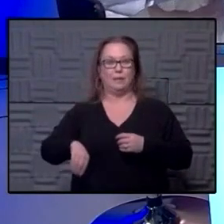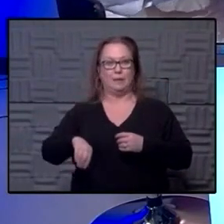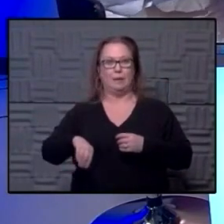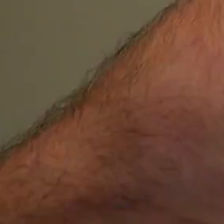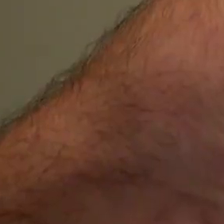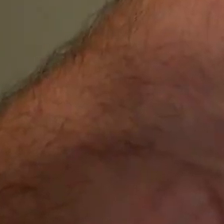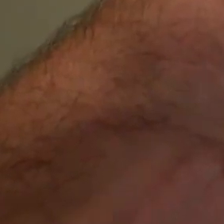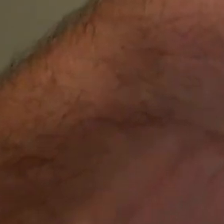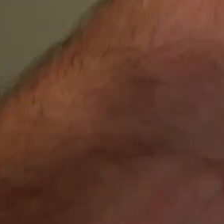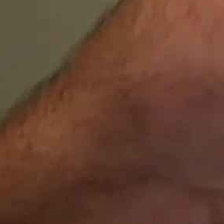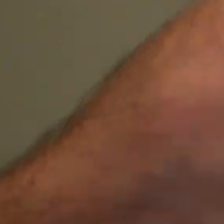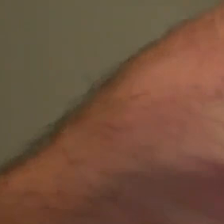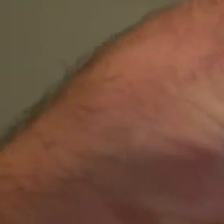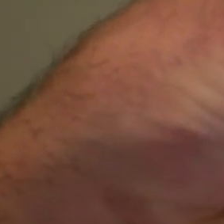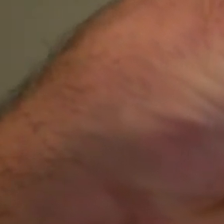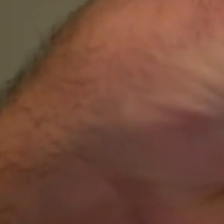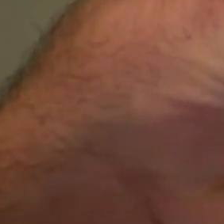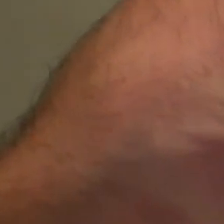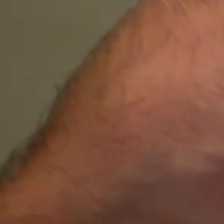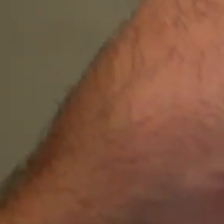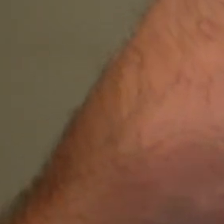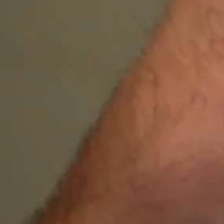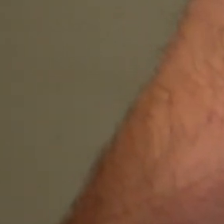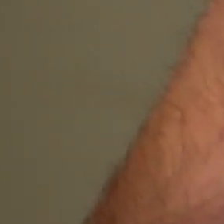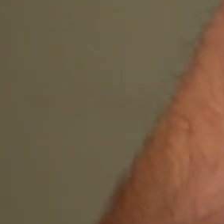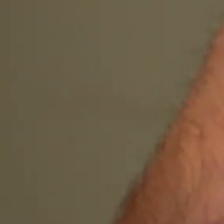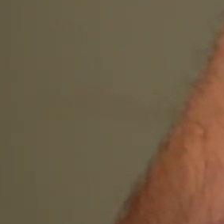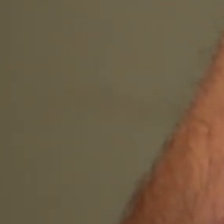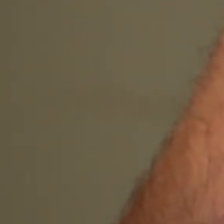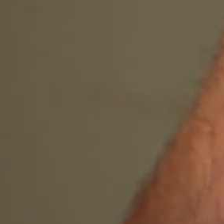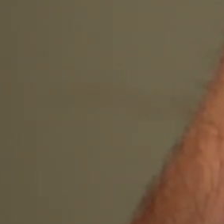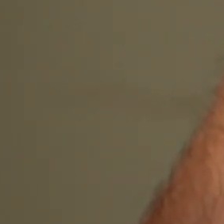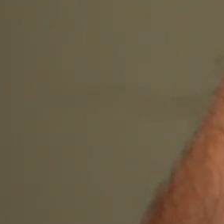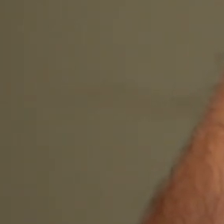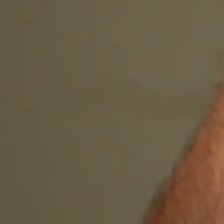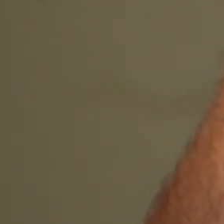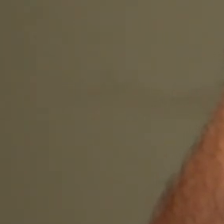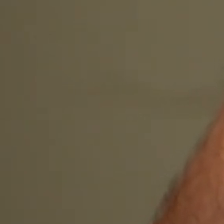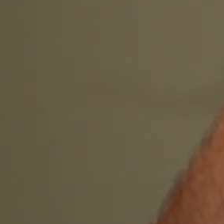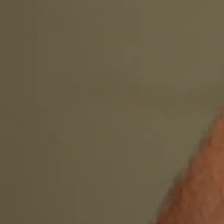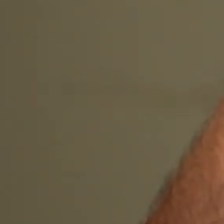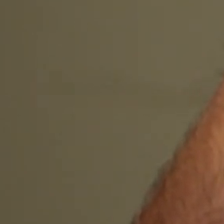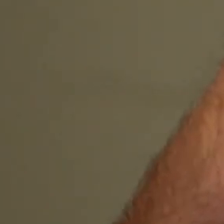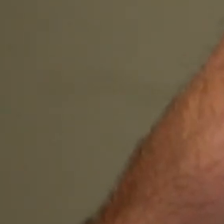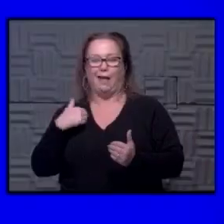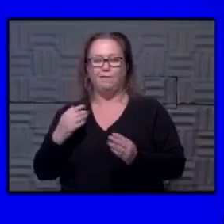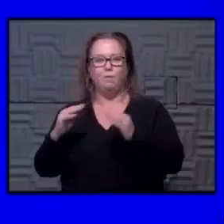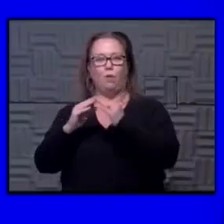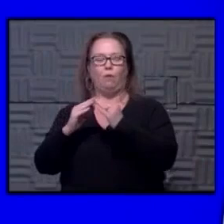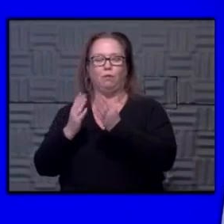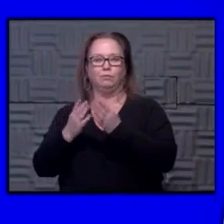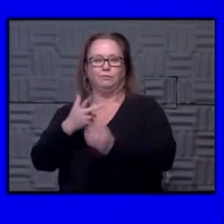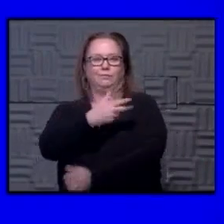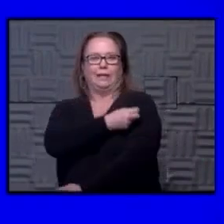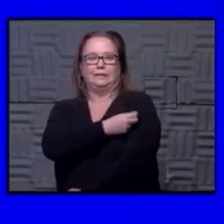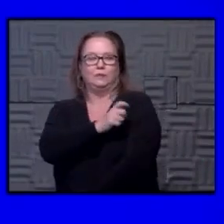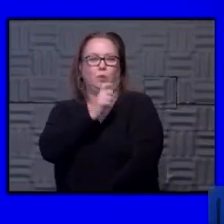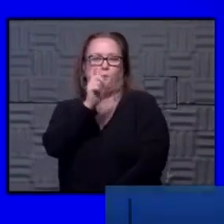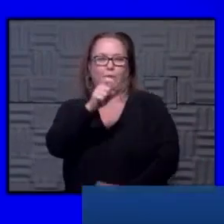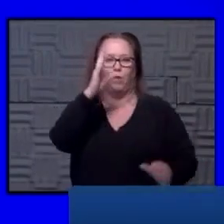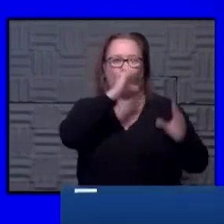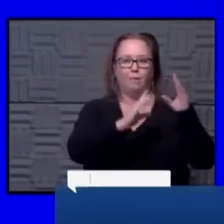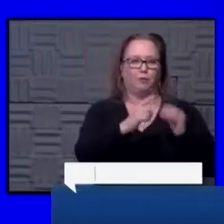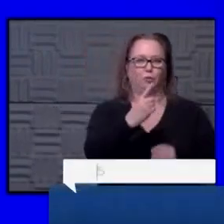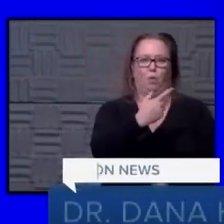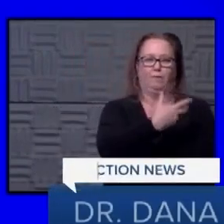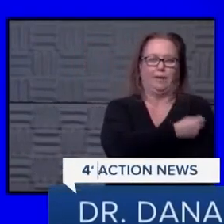make the difference. However, vaccines from Moderna and Pfizer are over 70% effective with two shots. And I think, you know, that first